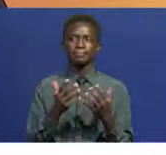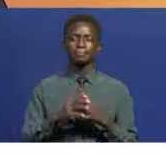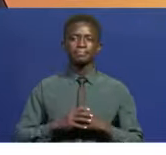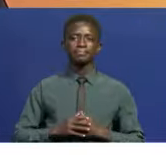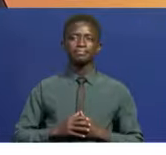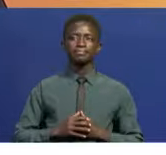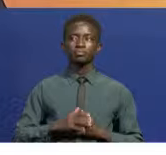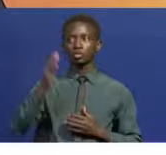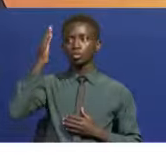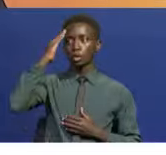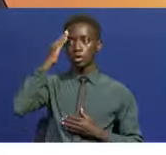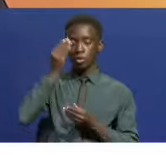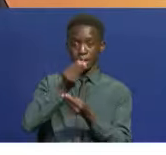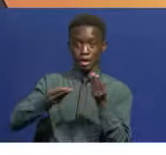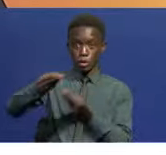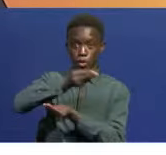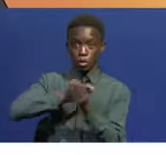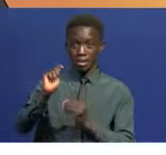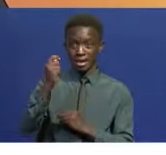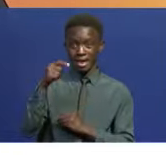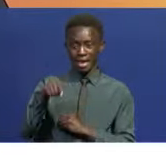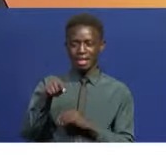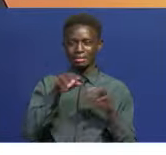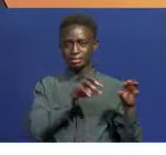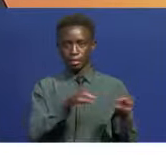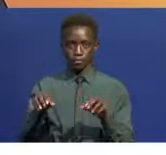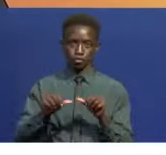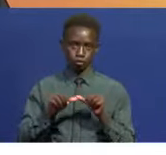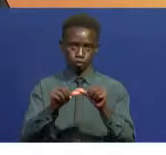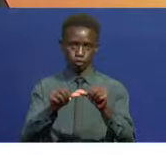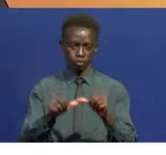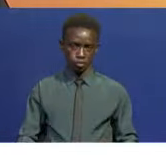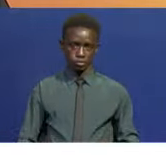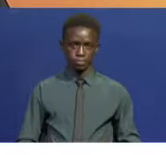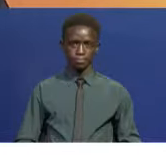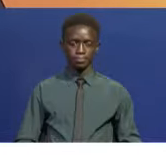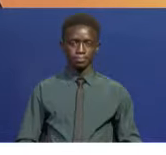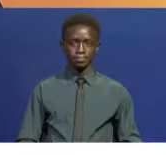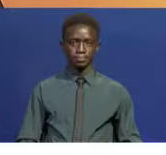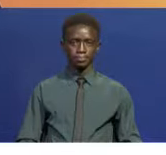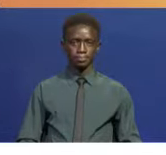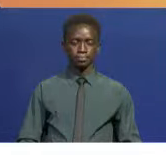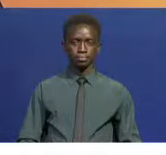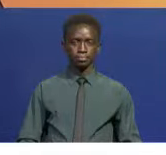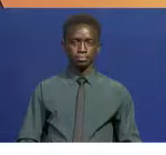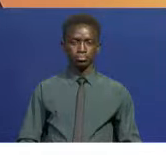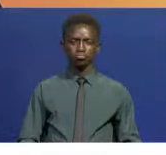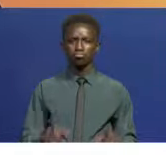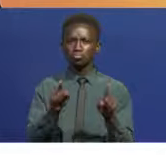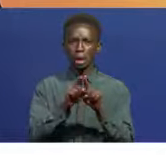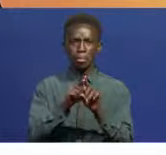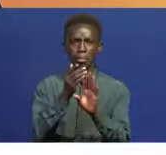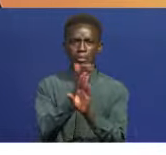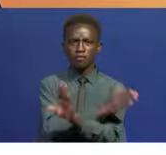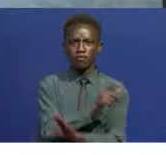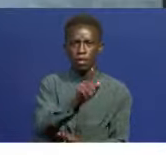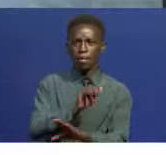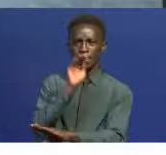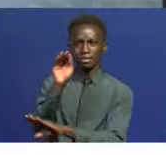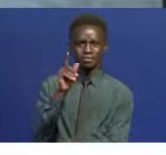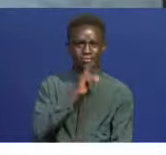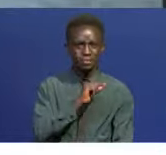the economy of Kenya is still blinding. And as you asked him, none of us